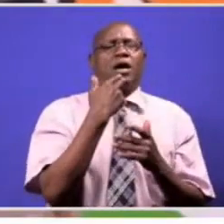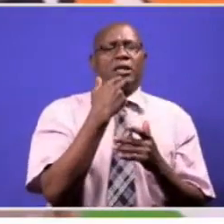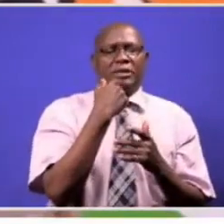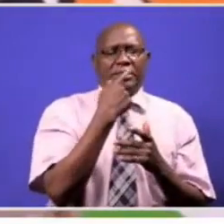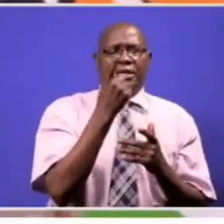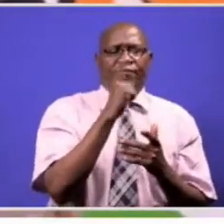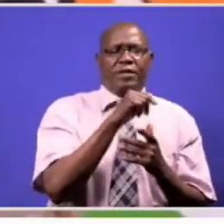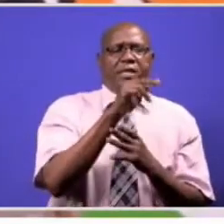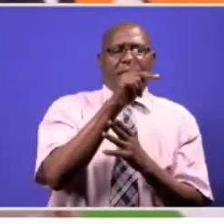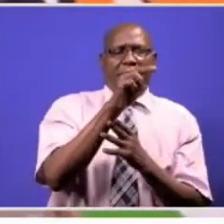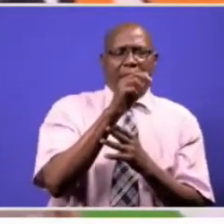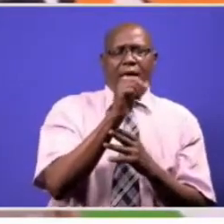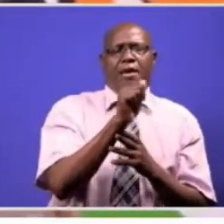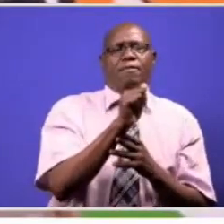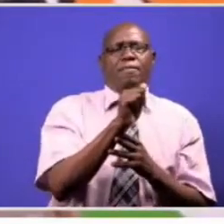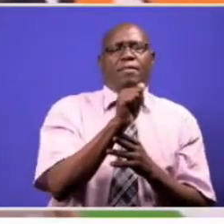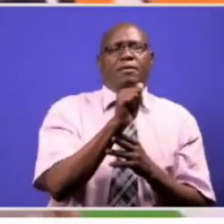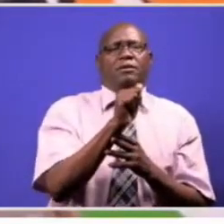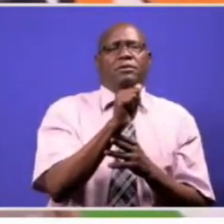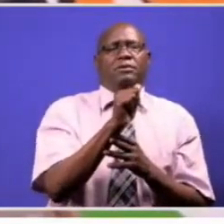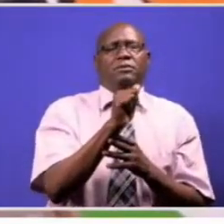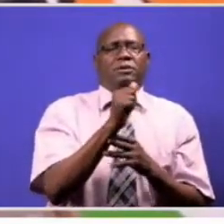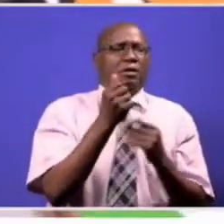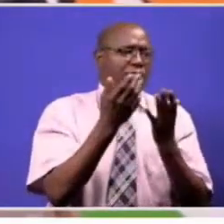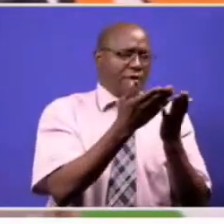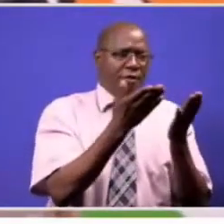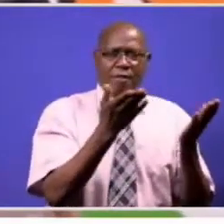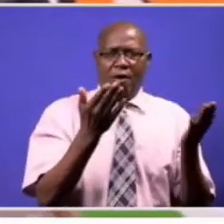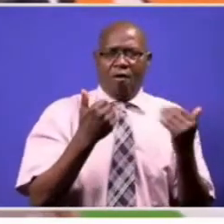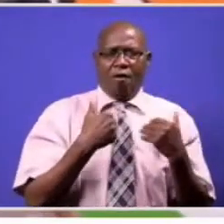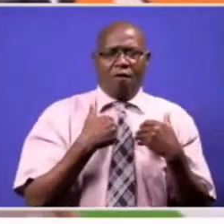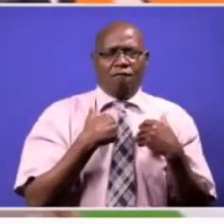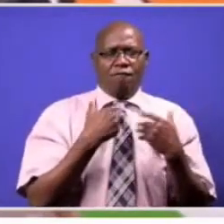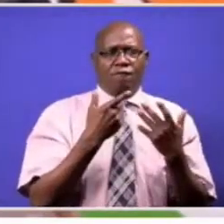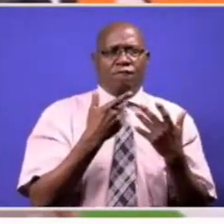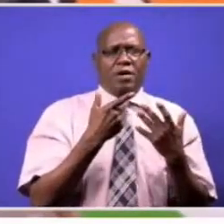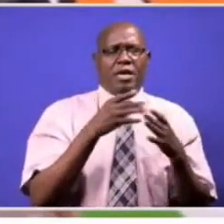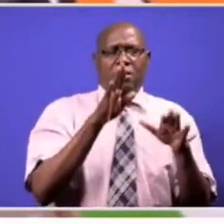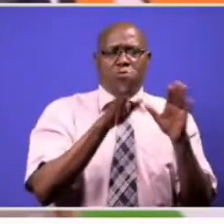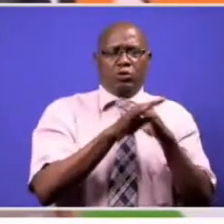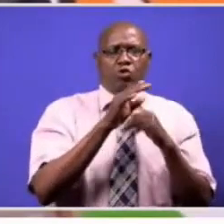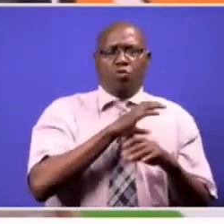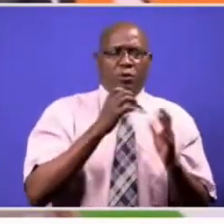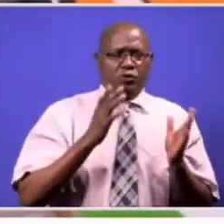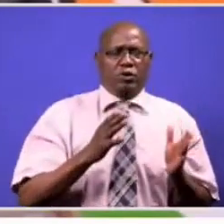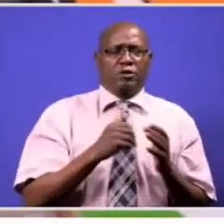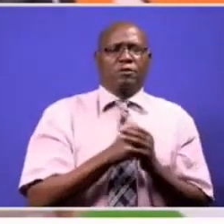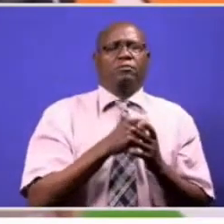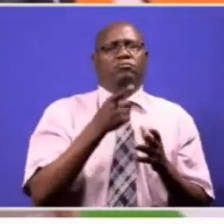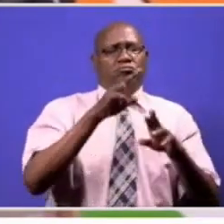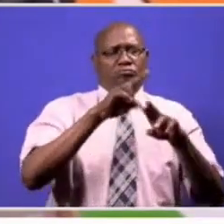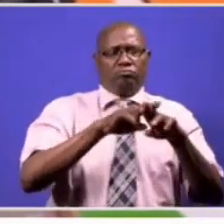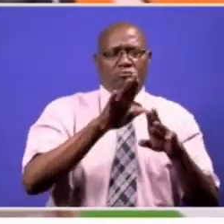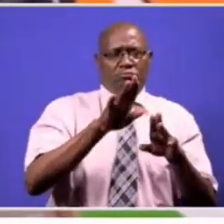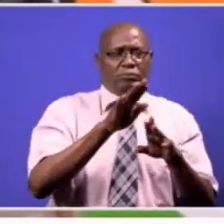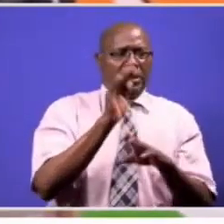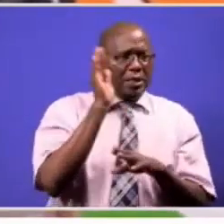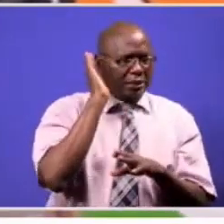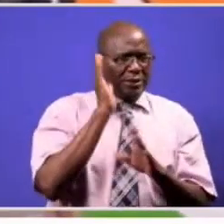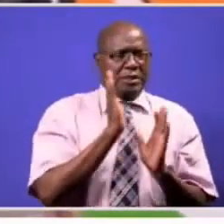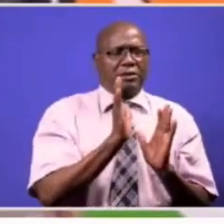I believe, is there a deputy commissioner here from KRA? You are here. Sit down, listen here and listen